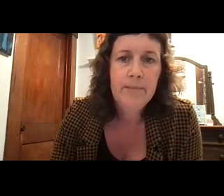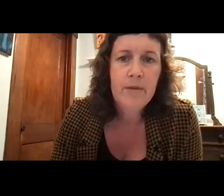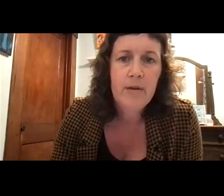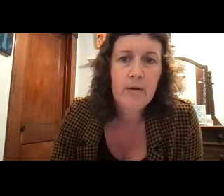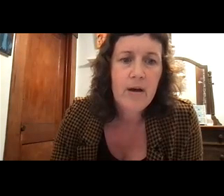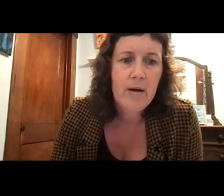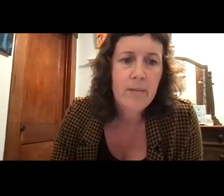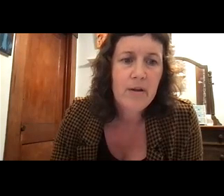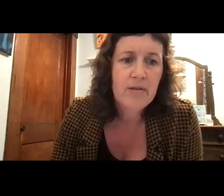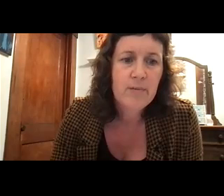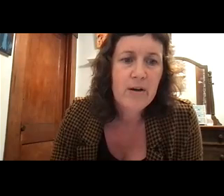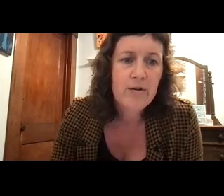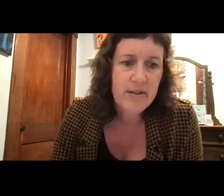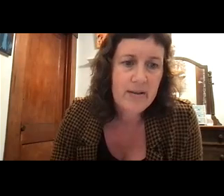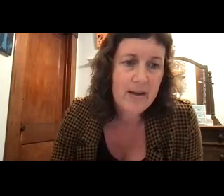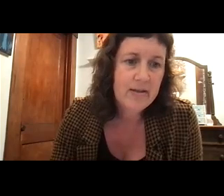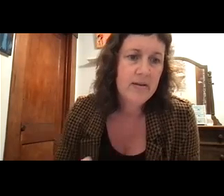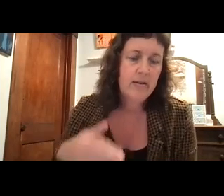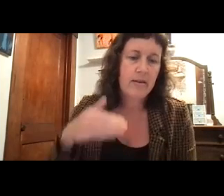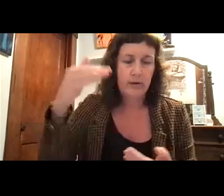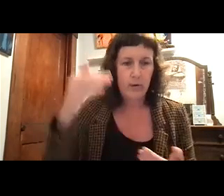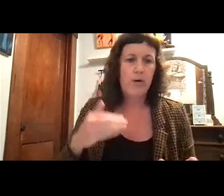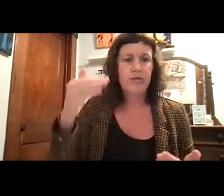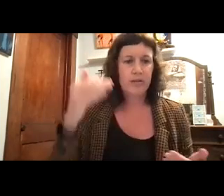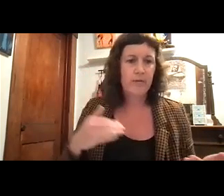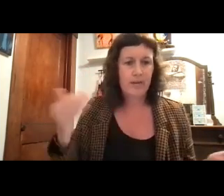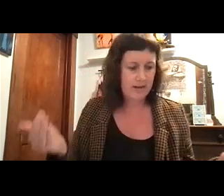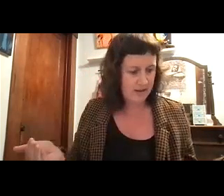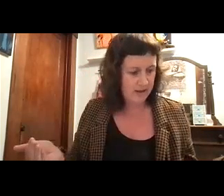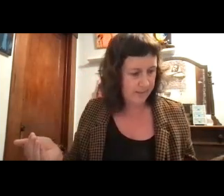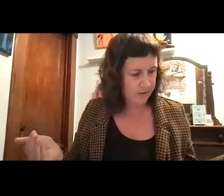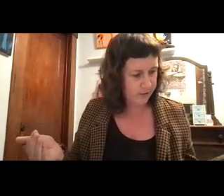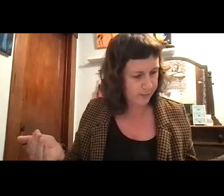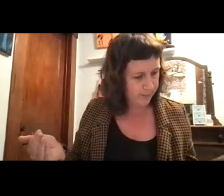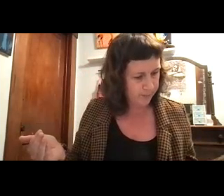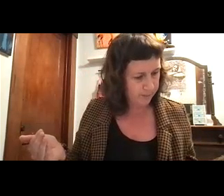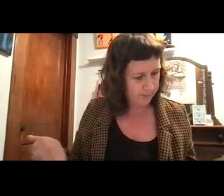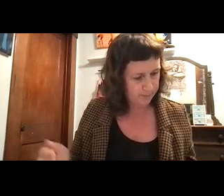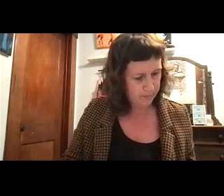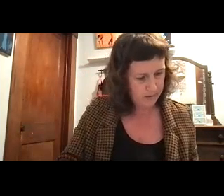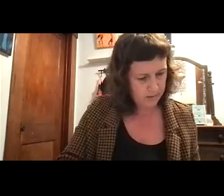3, is where you select the course that you would like to email to.